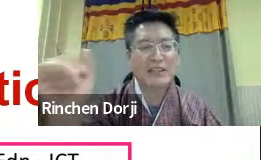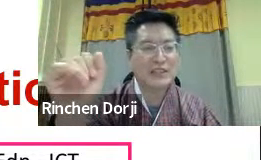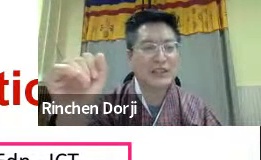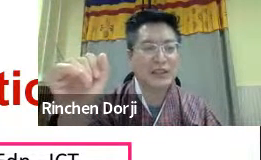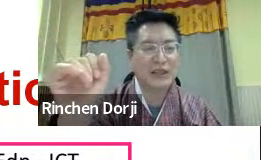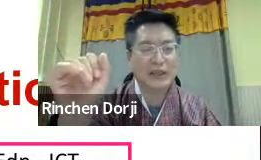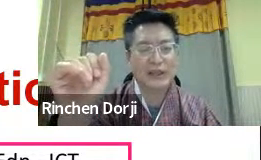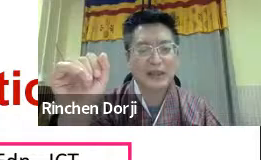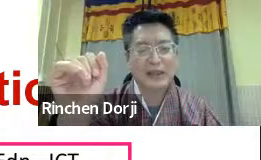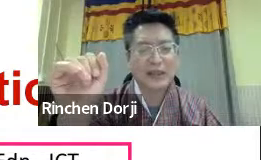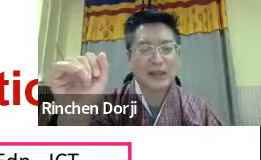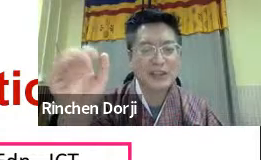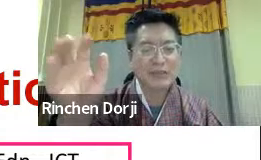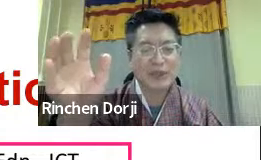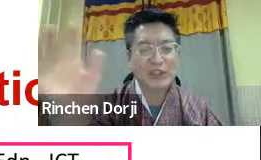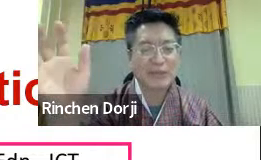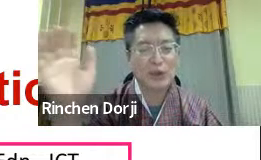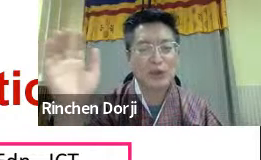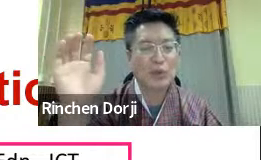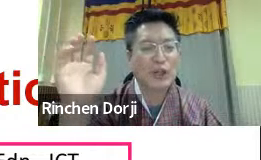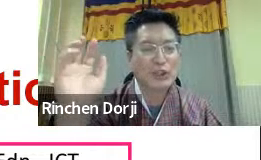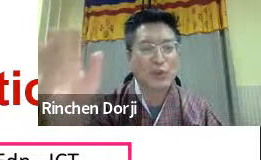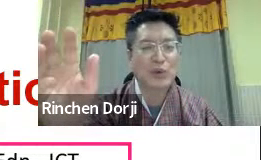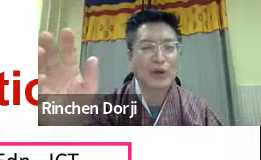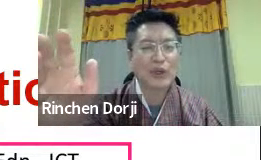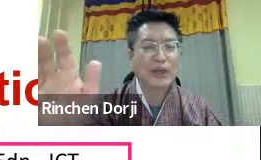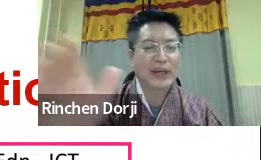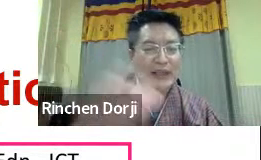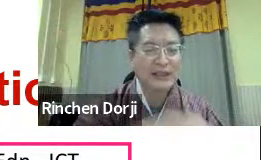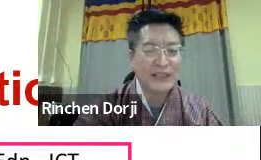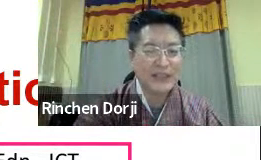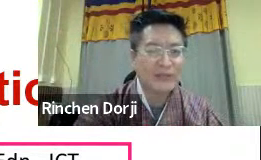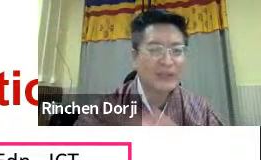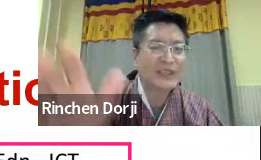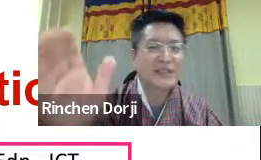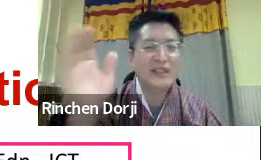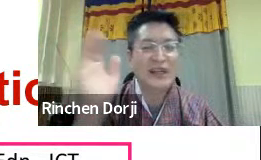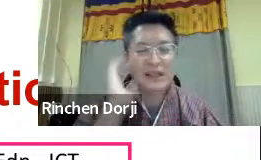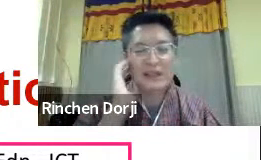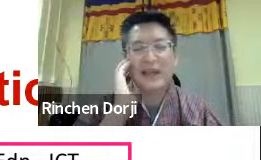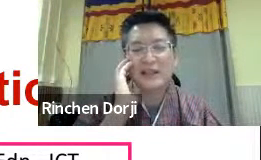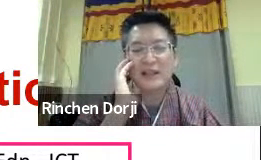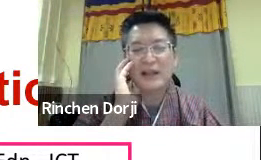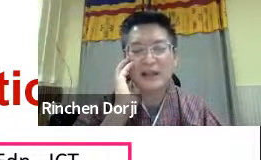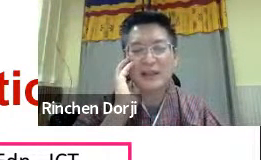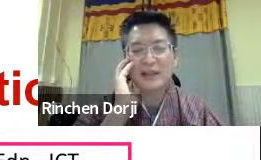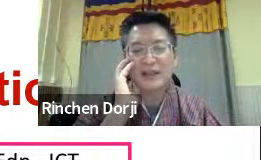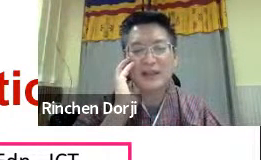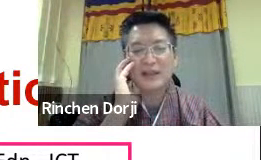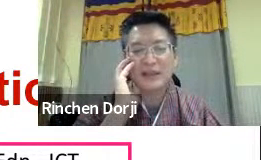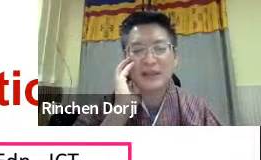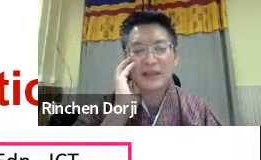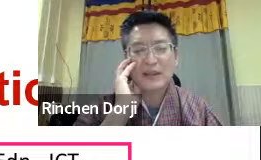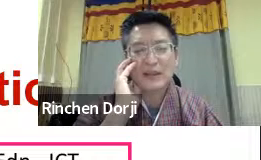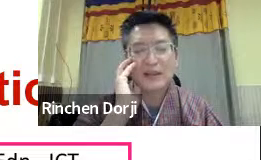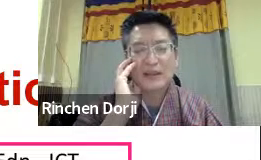His Majesty King Jigme Dorje Wangchuck. And ever since then,